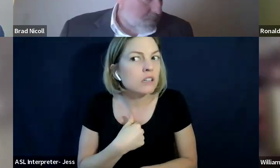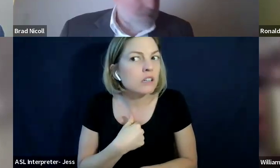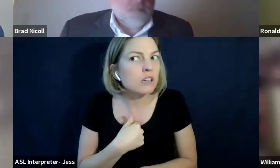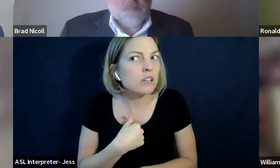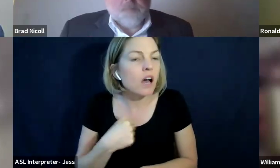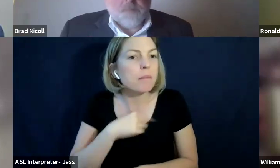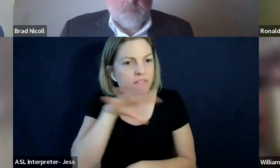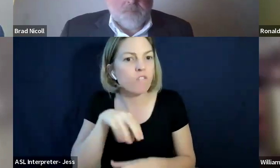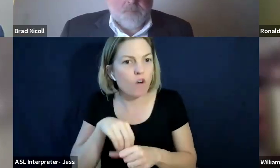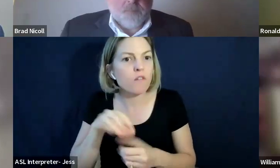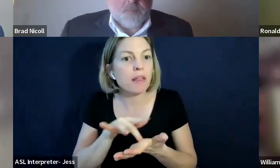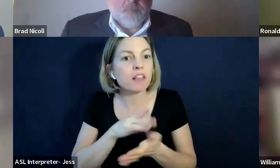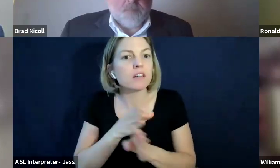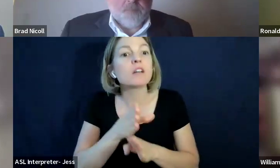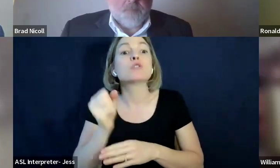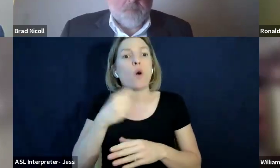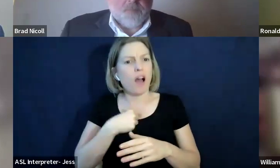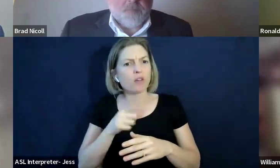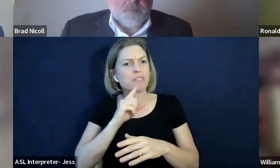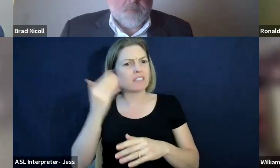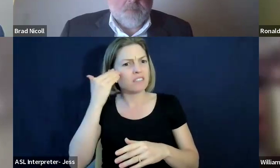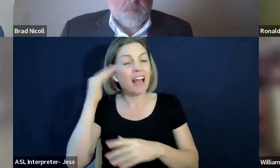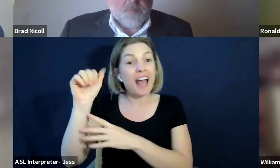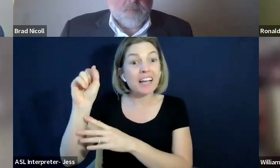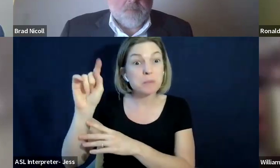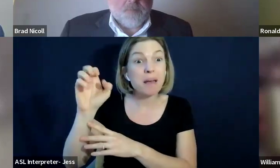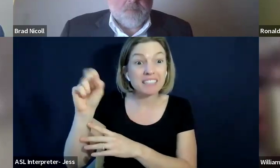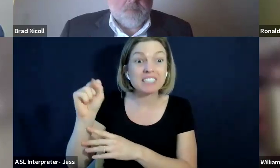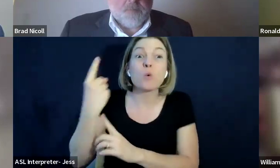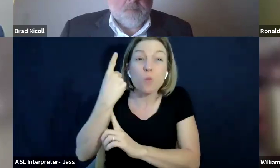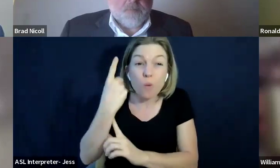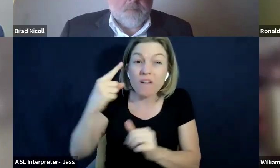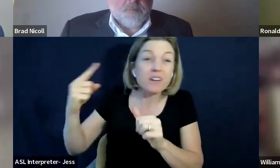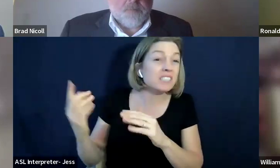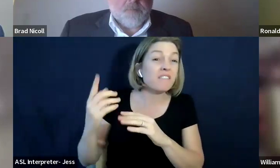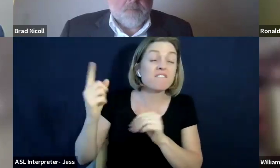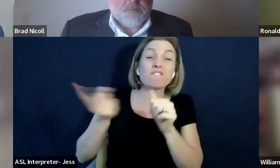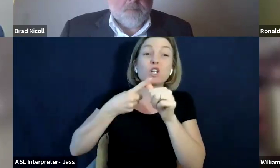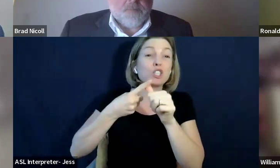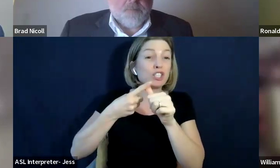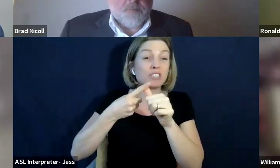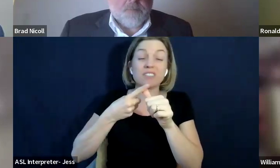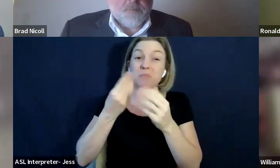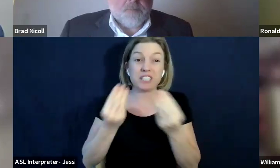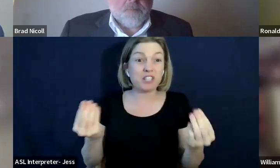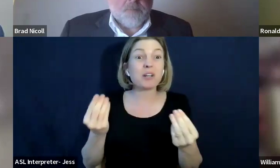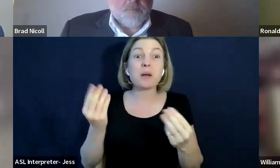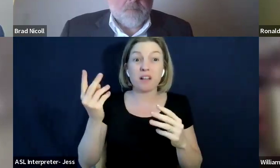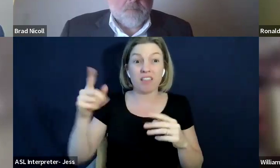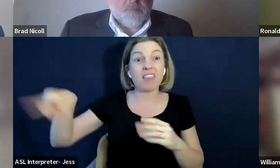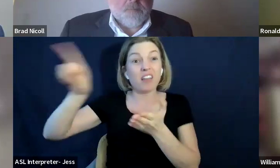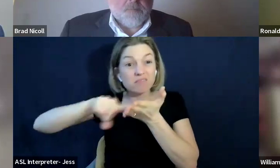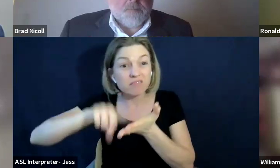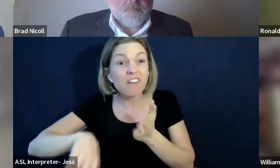And asbestos was one of the first materials to be proven as cancer causing, which tends to show up after decades of irritating the